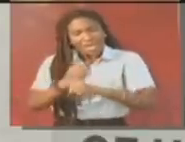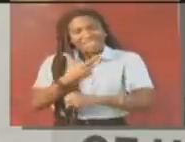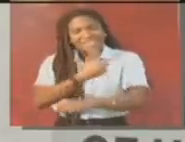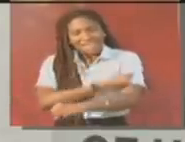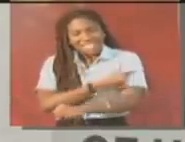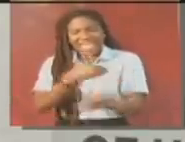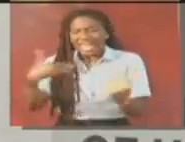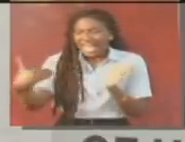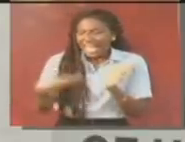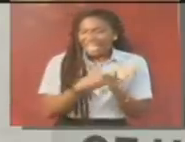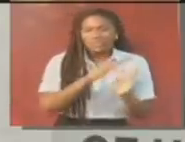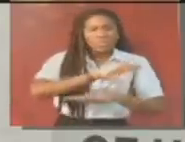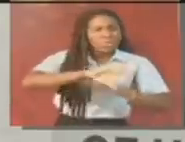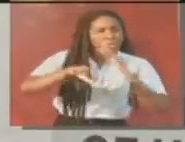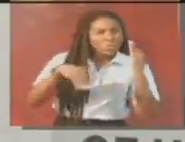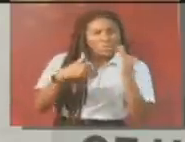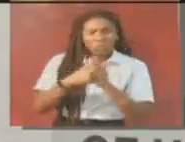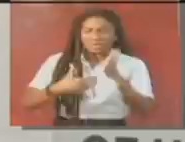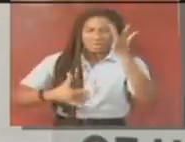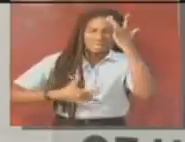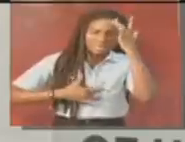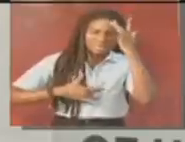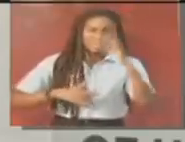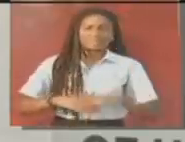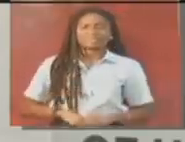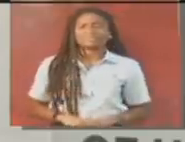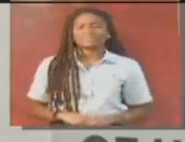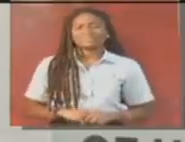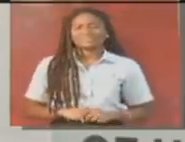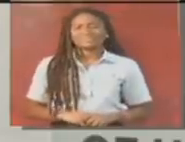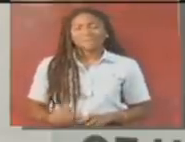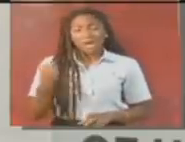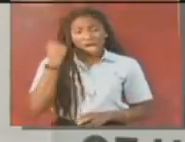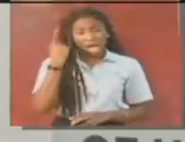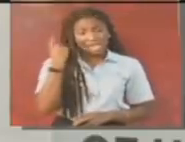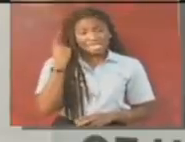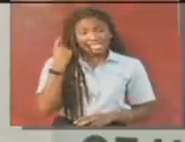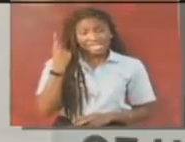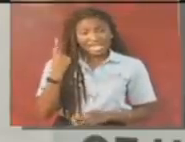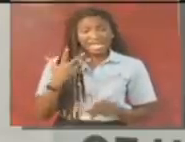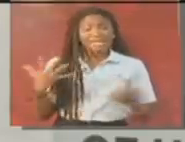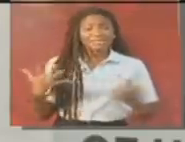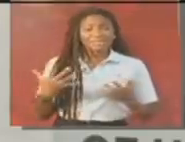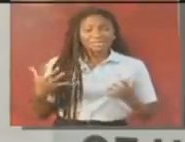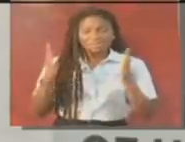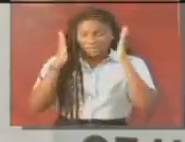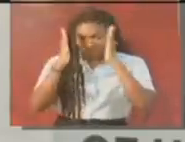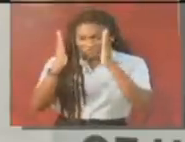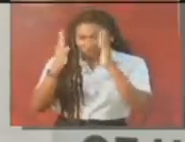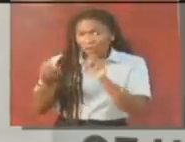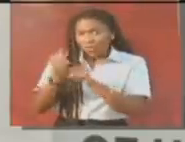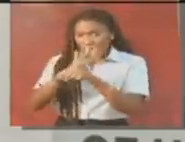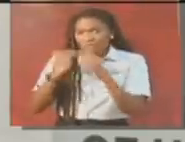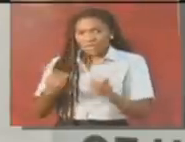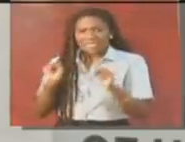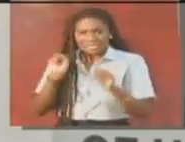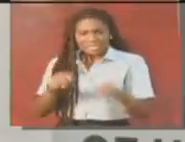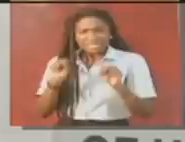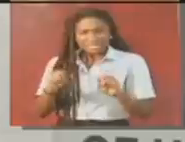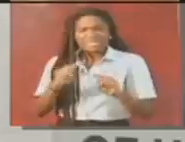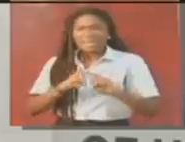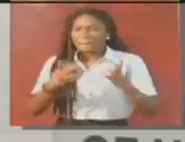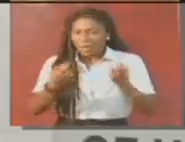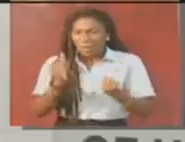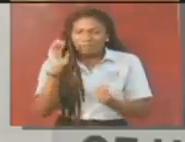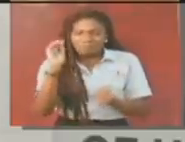against all vaccine-preventable diseases. We understand that the focus is on COVID-19 vaccines, but we want to